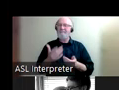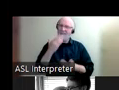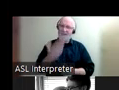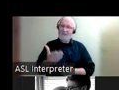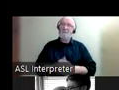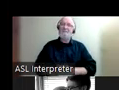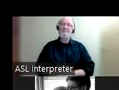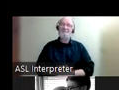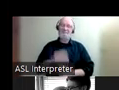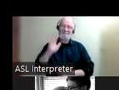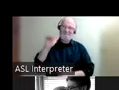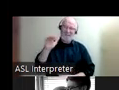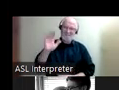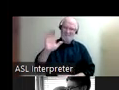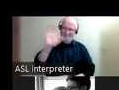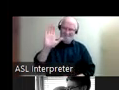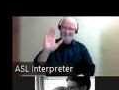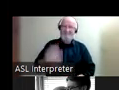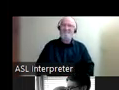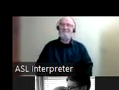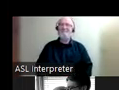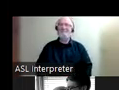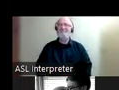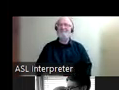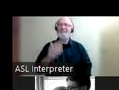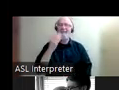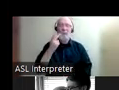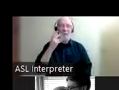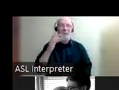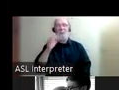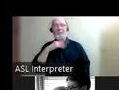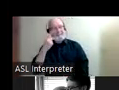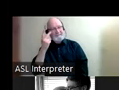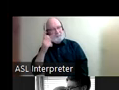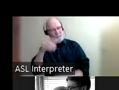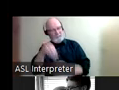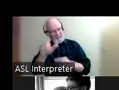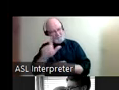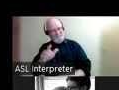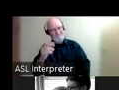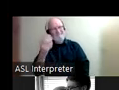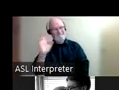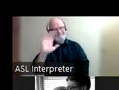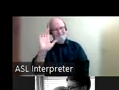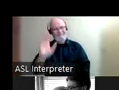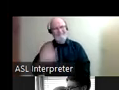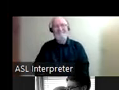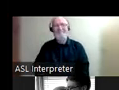you. Bye. Thanks so much. See you at the library. Thank you. See you at the library.